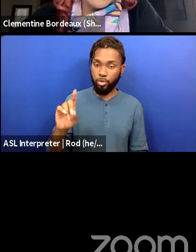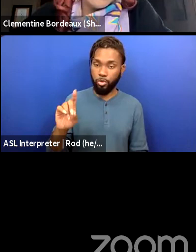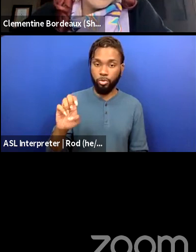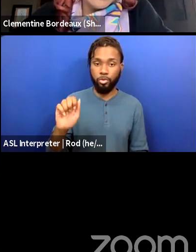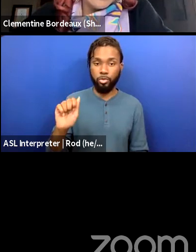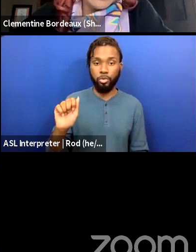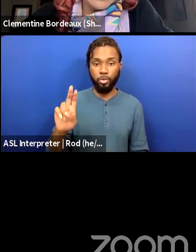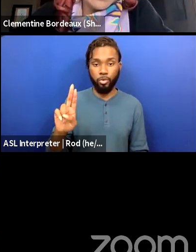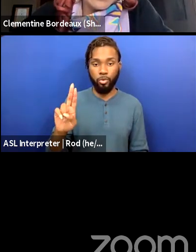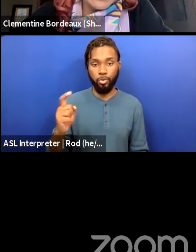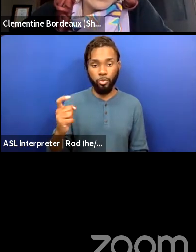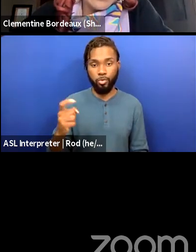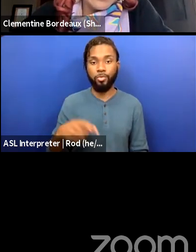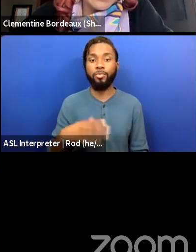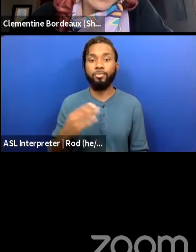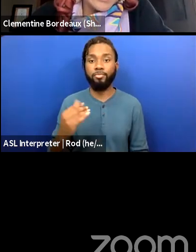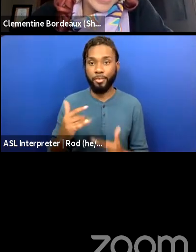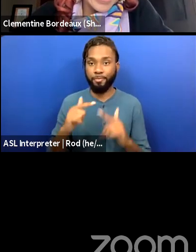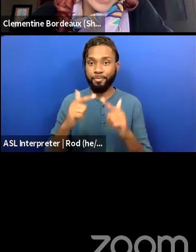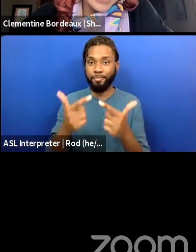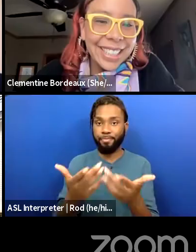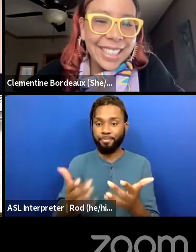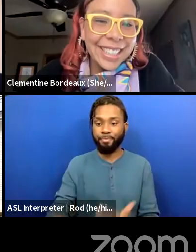and hand the session over to you.